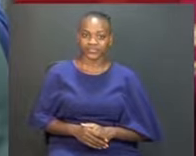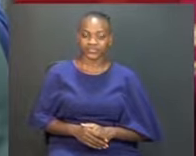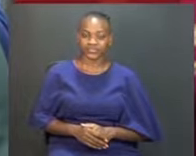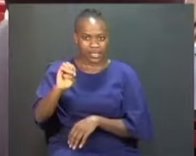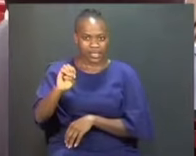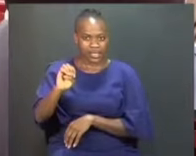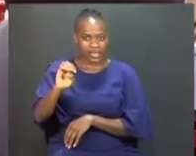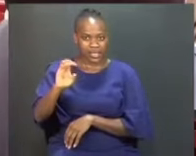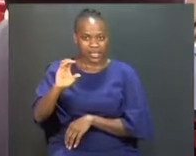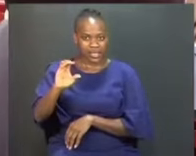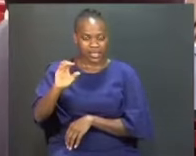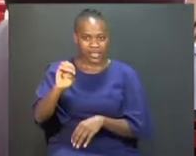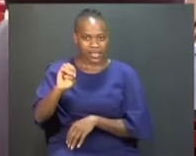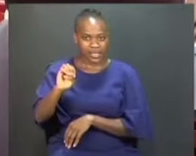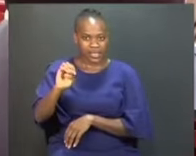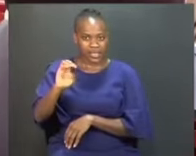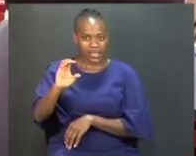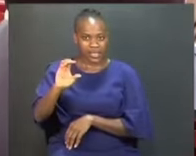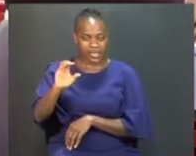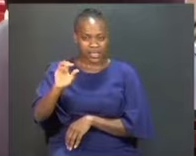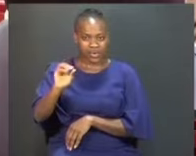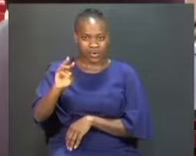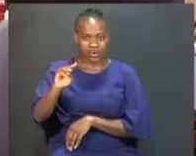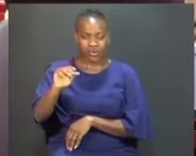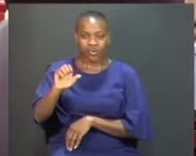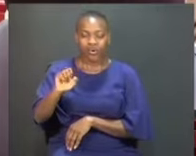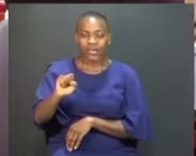they will not, then caved in,